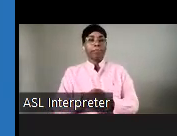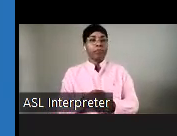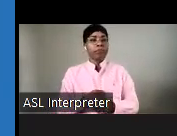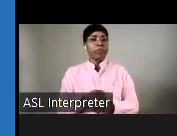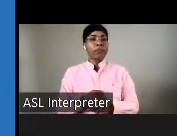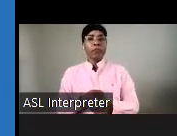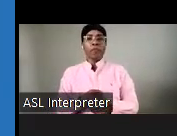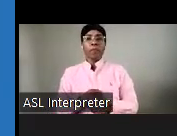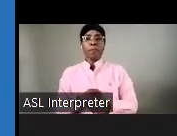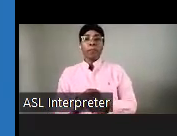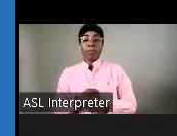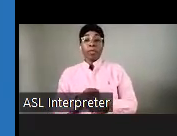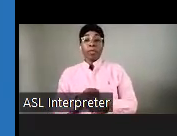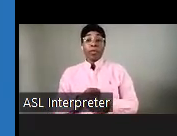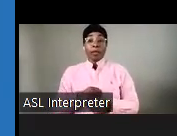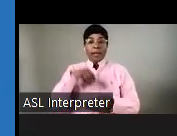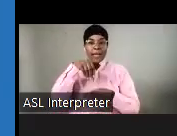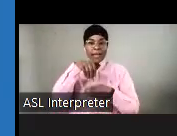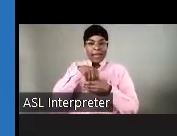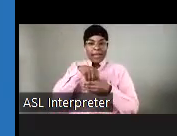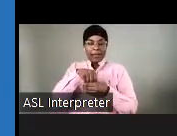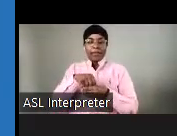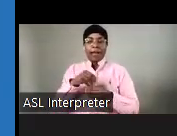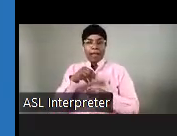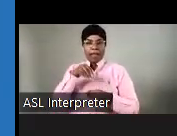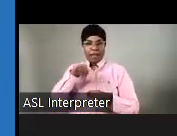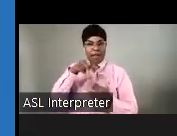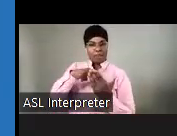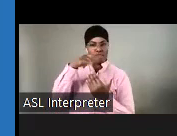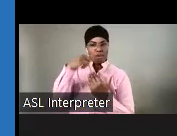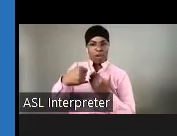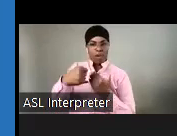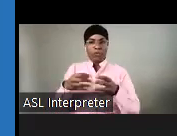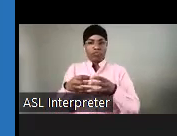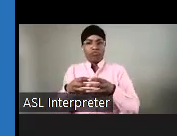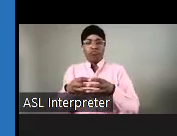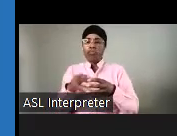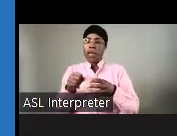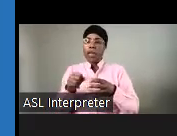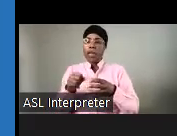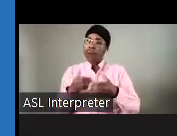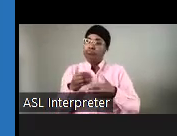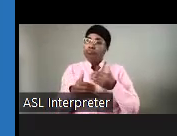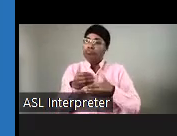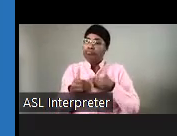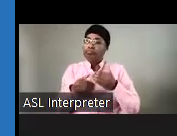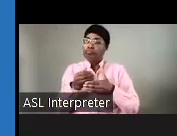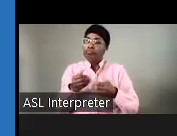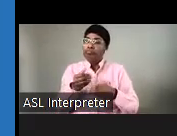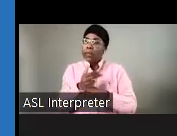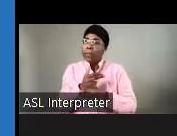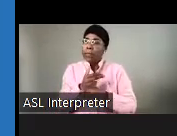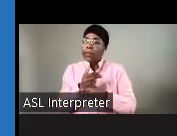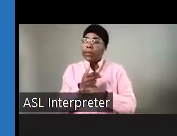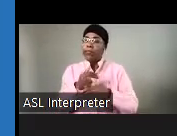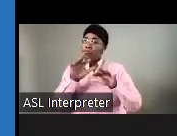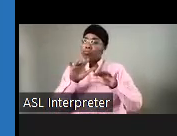inside that SP3 project. And just recently, I heard that our